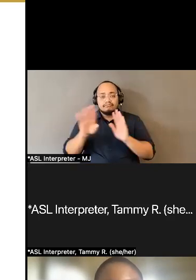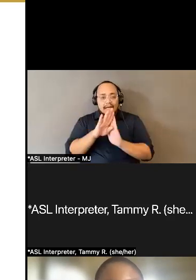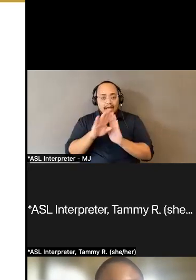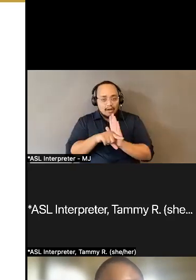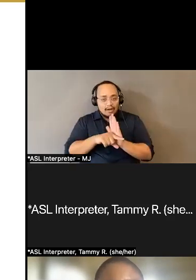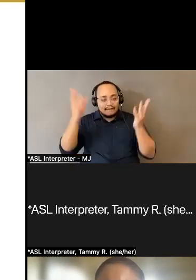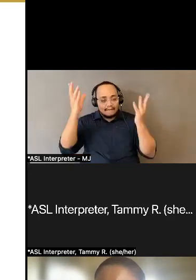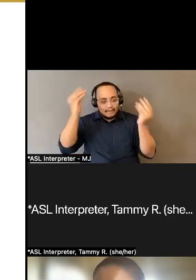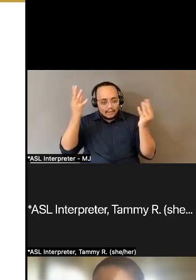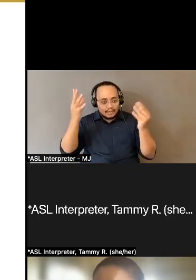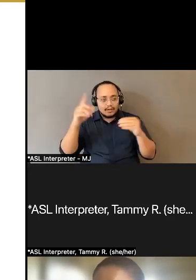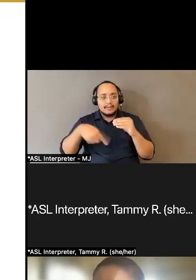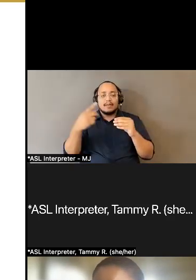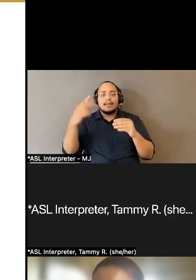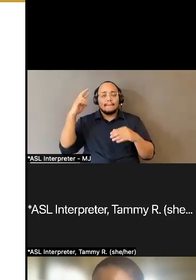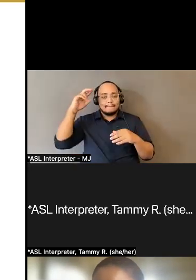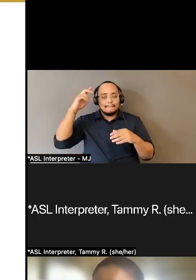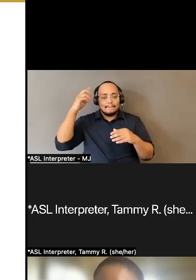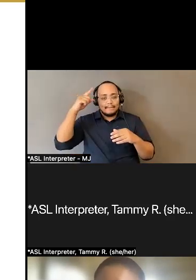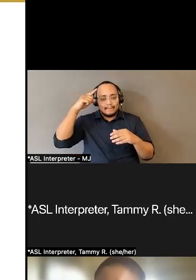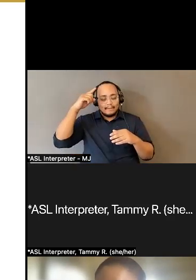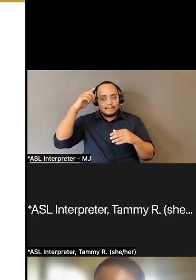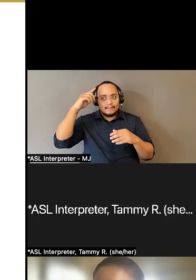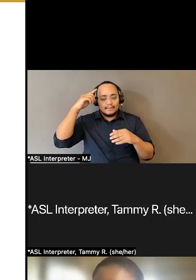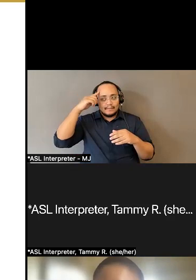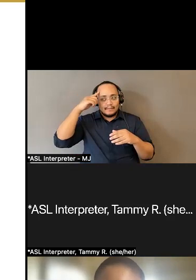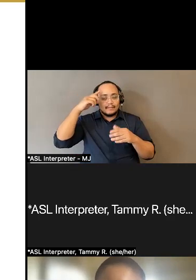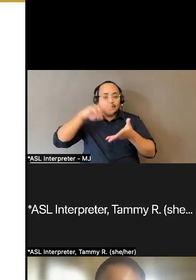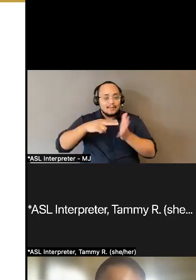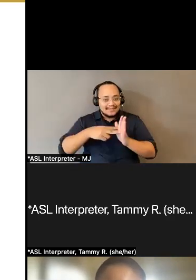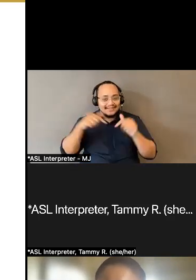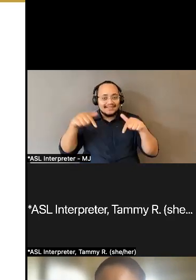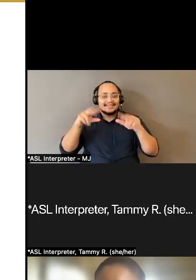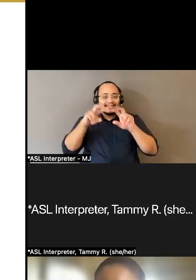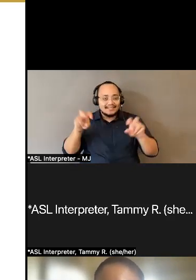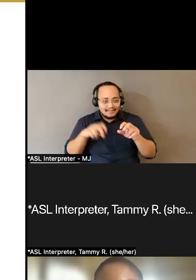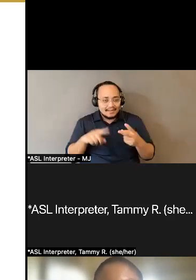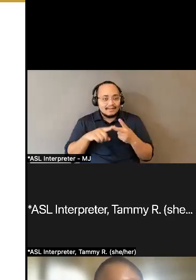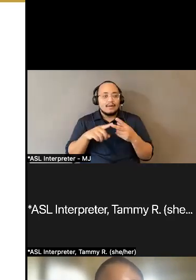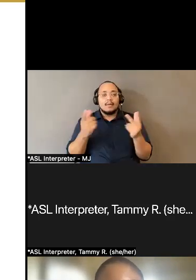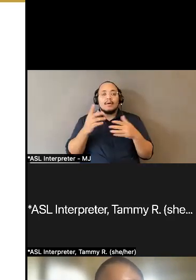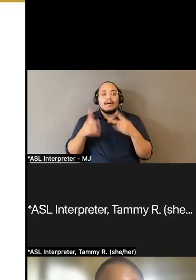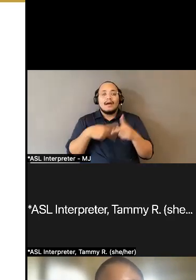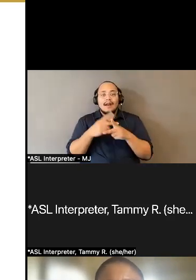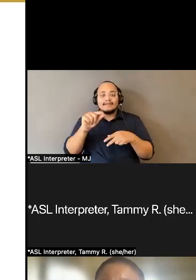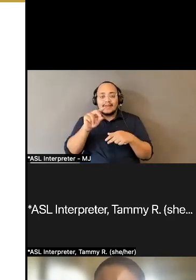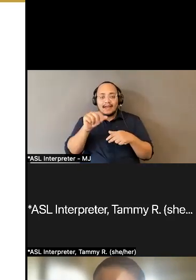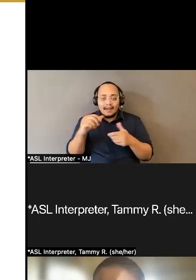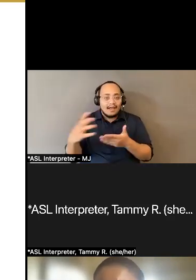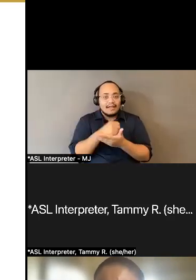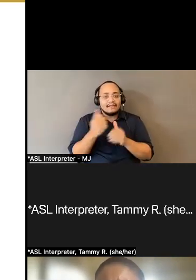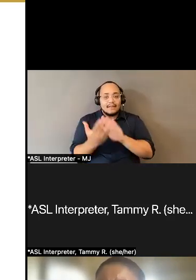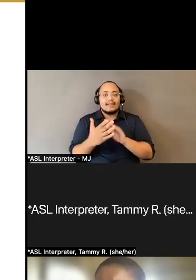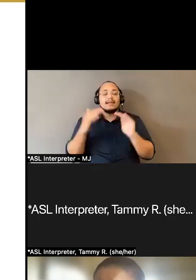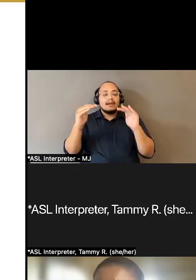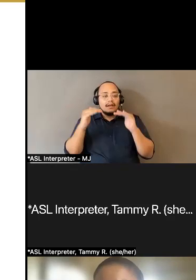information on the purpose of this assessment and the data collection methods used. Next, I will highlight